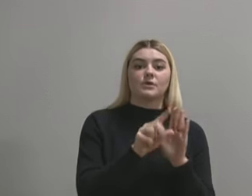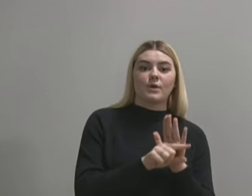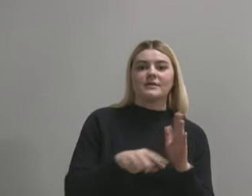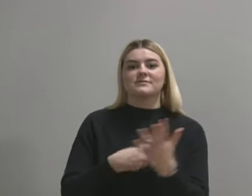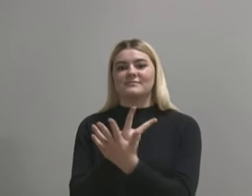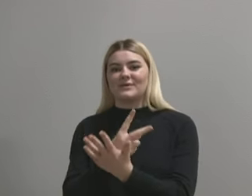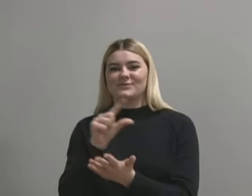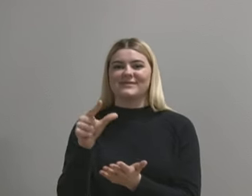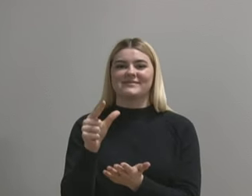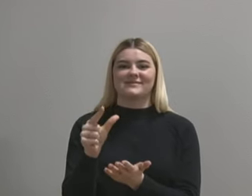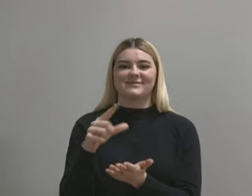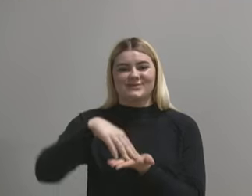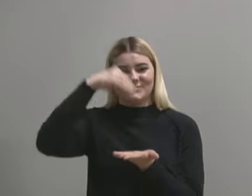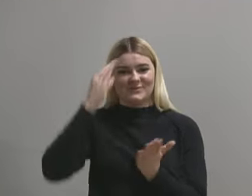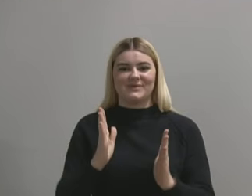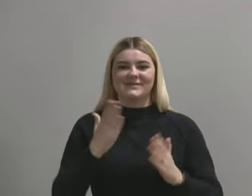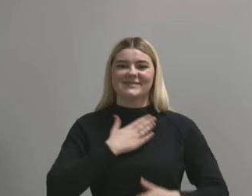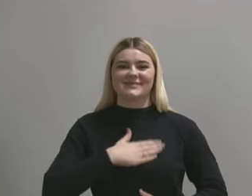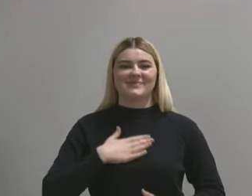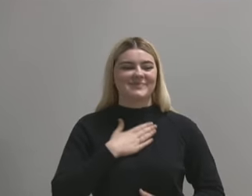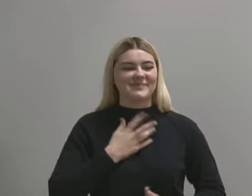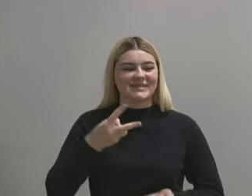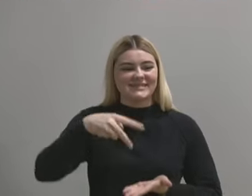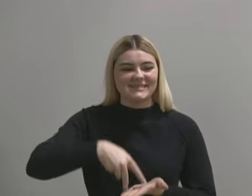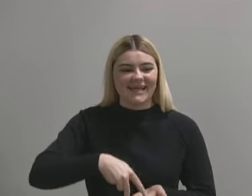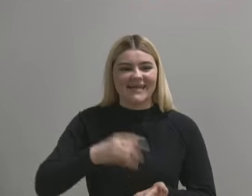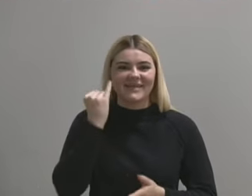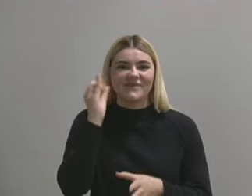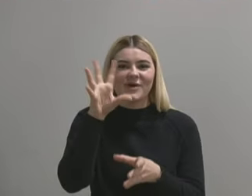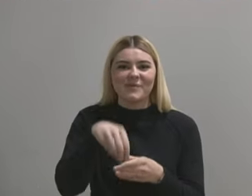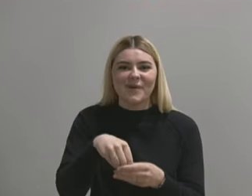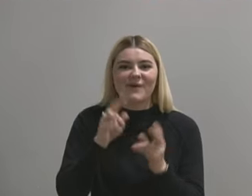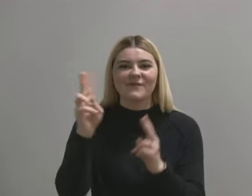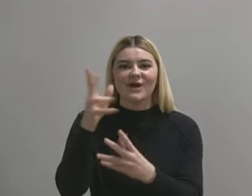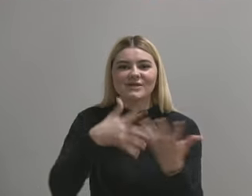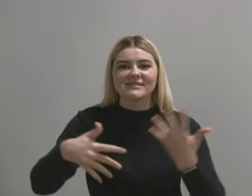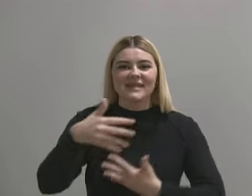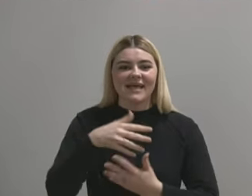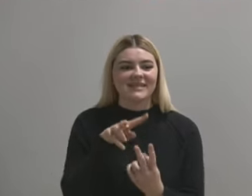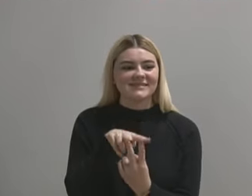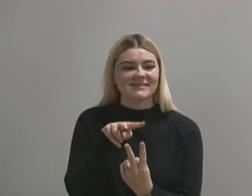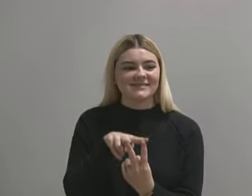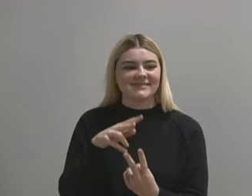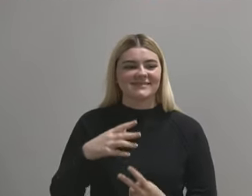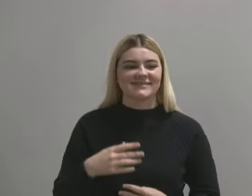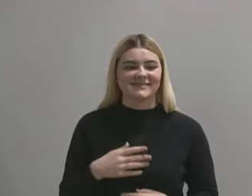recognized. I know you're out there, don't be shy.